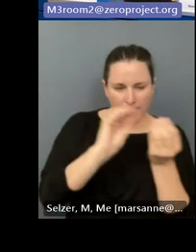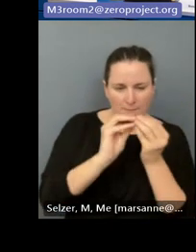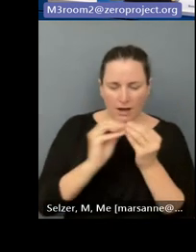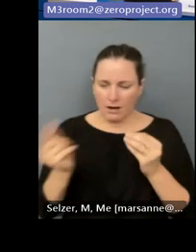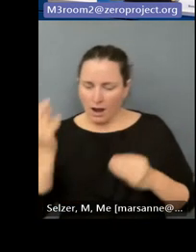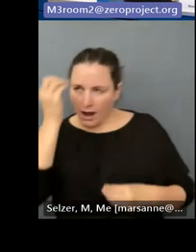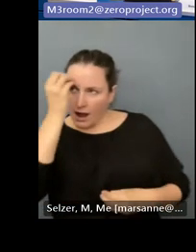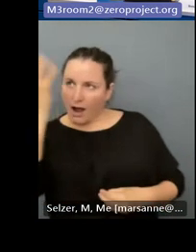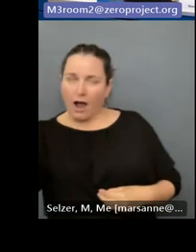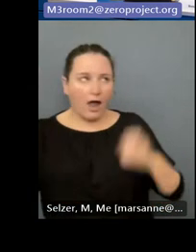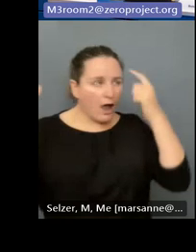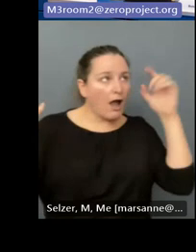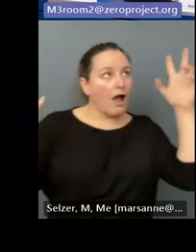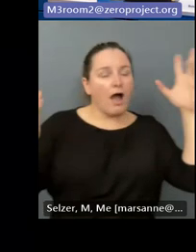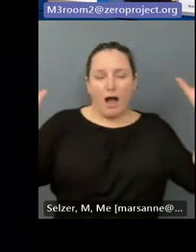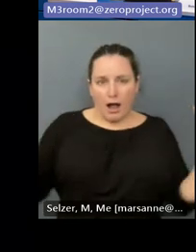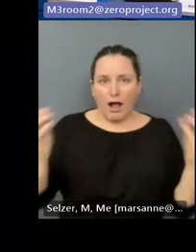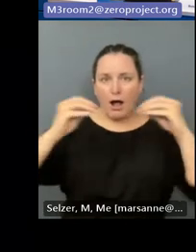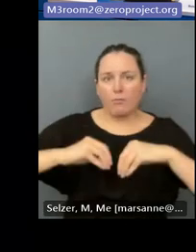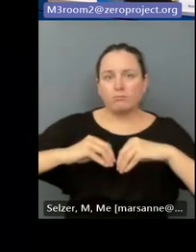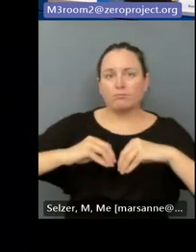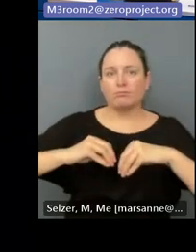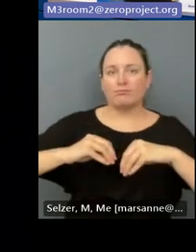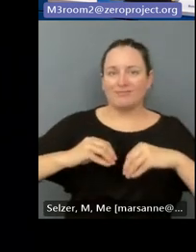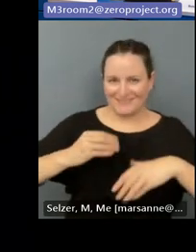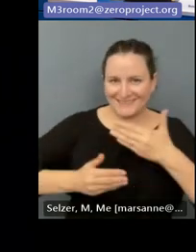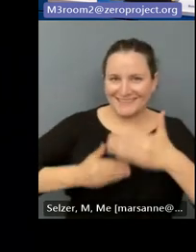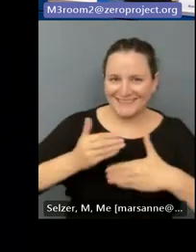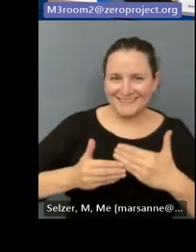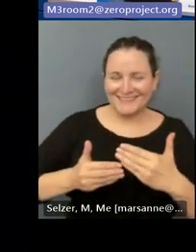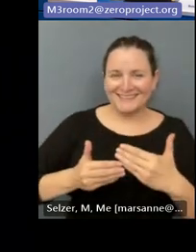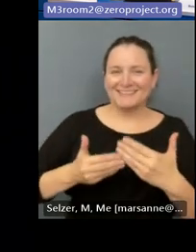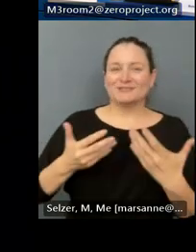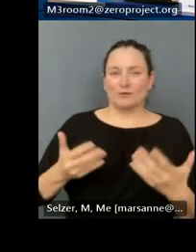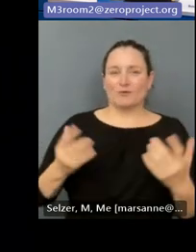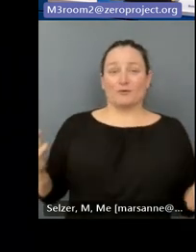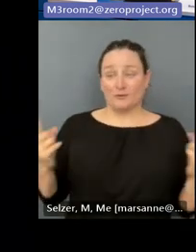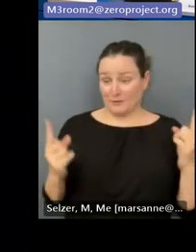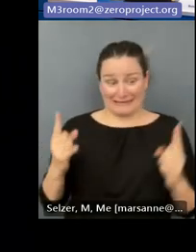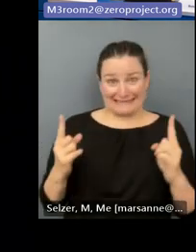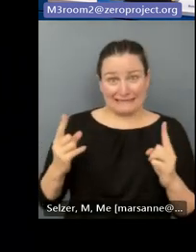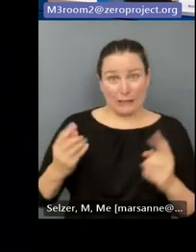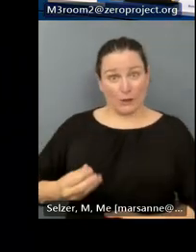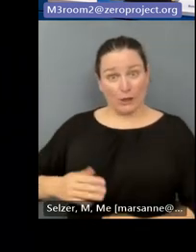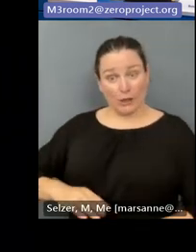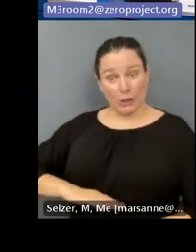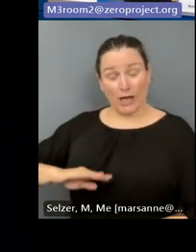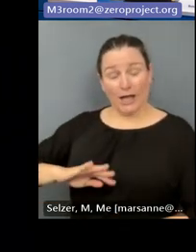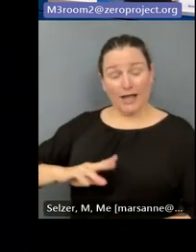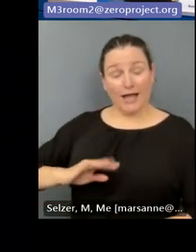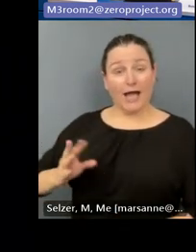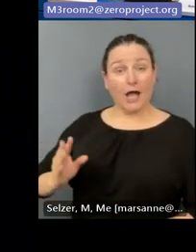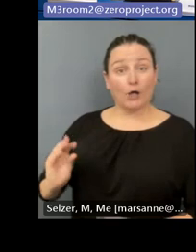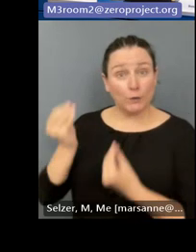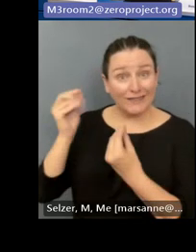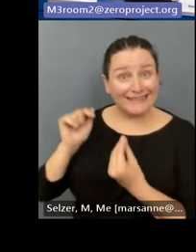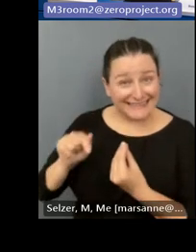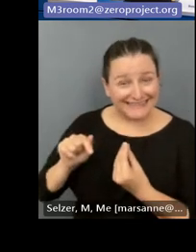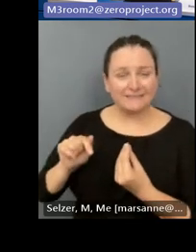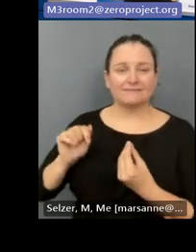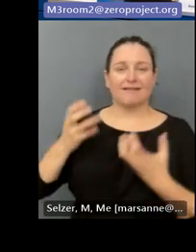opportunity for our kids to become agents of change. So, in summary, in